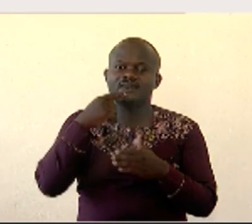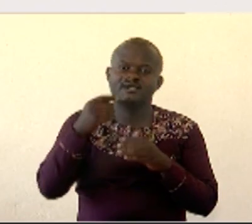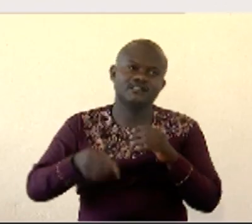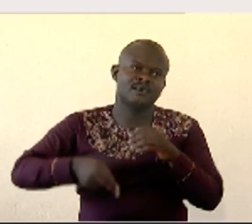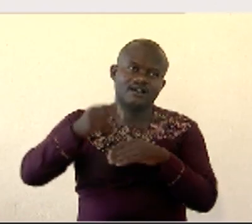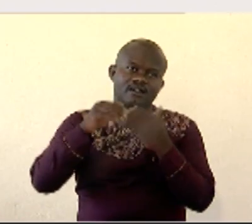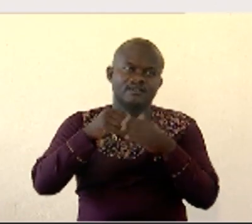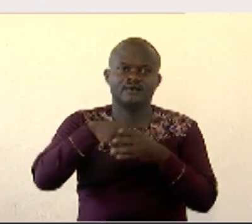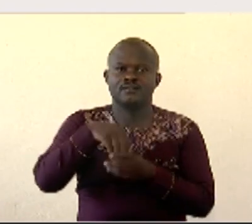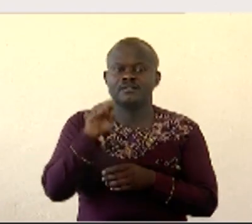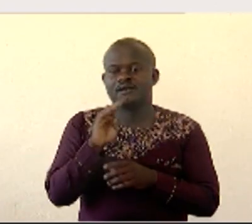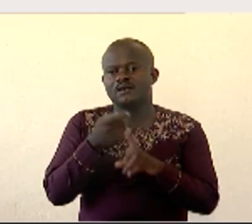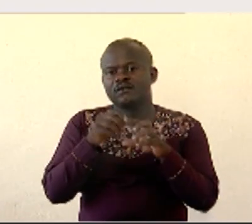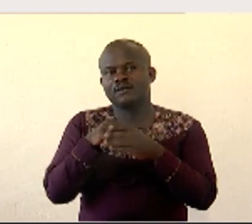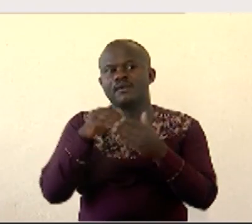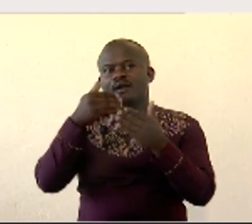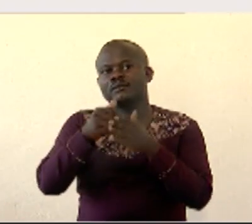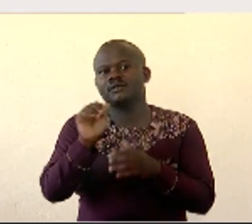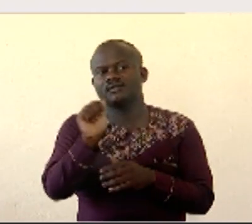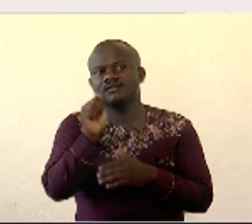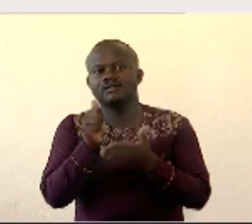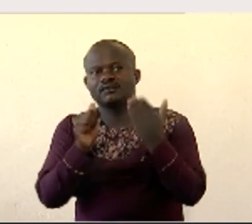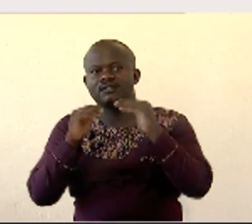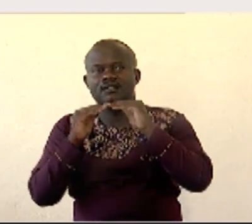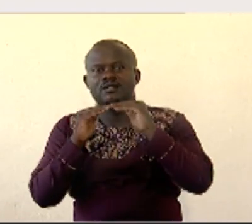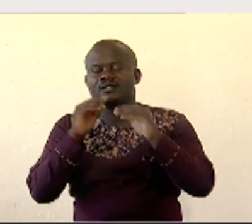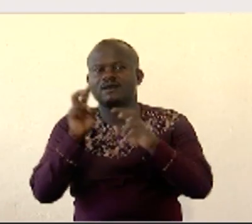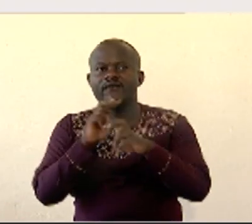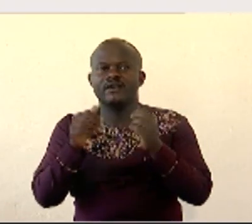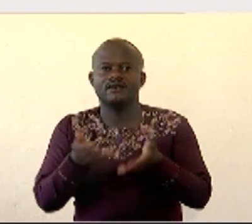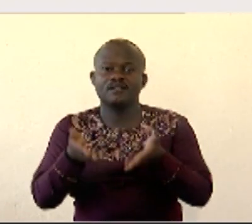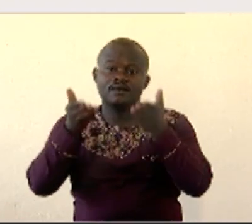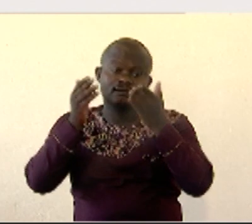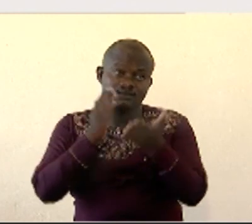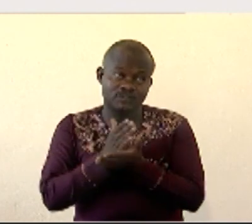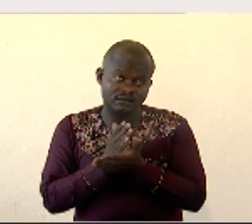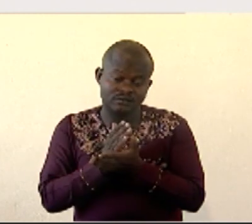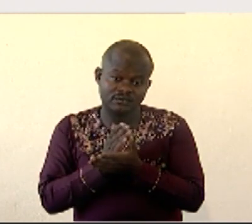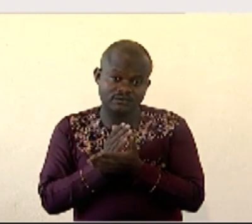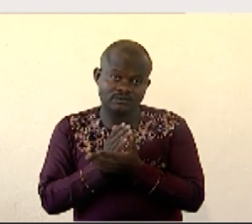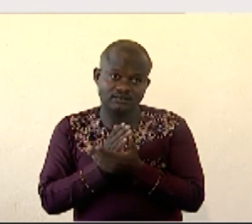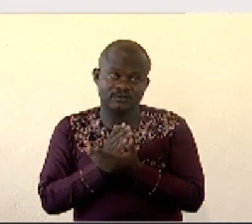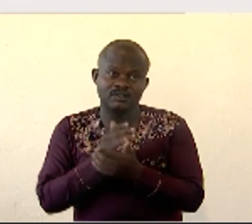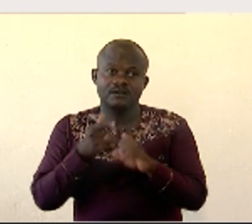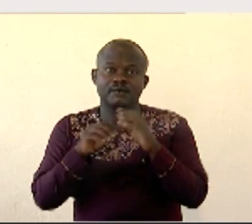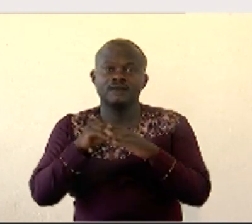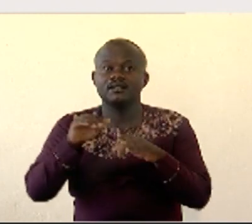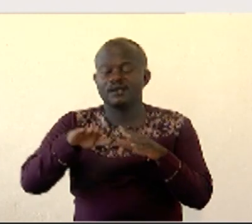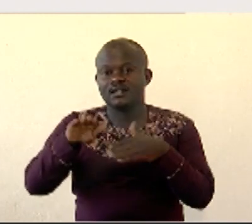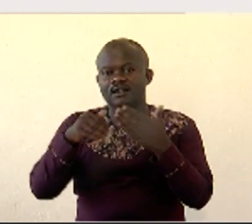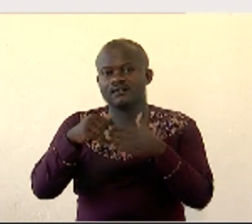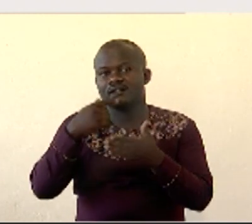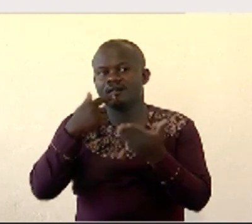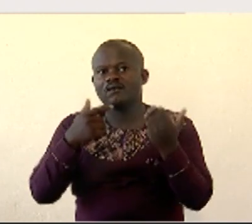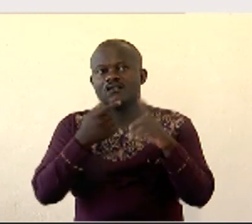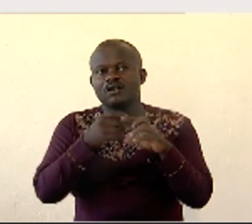B. From here up to here, the rate of photosynthesis is very high. All right? I think everybody can see it. But here, from